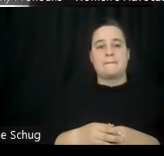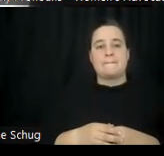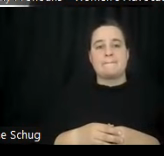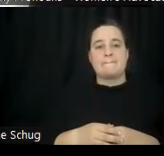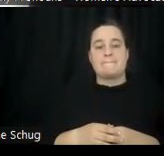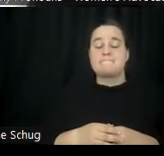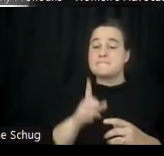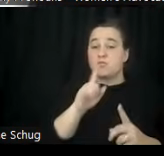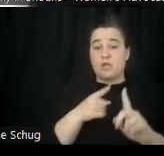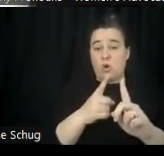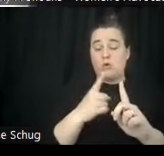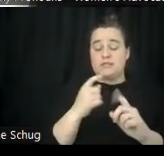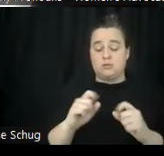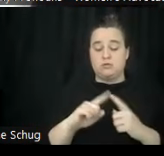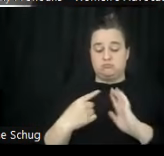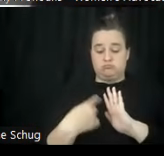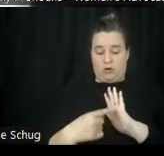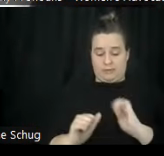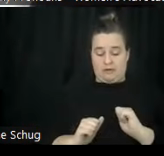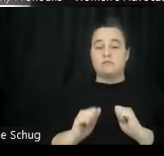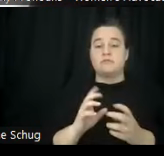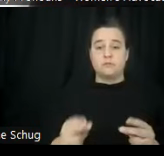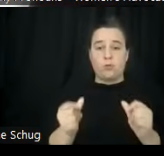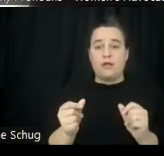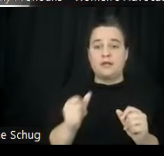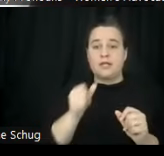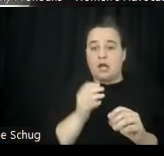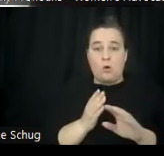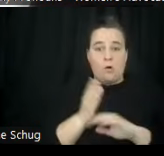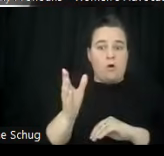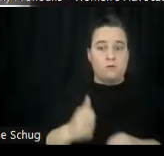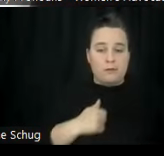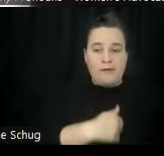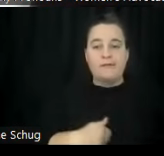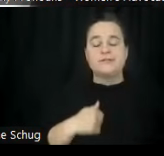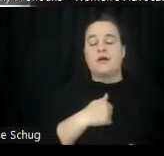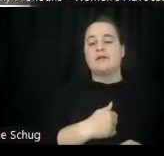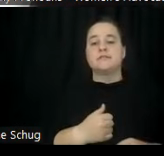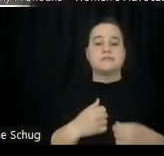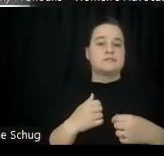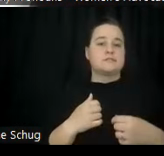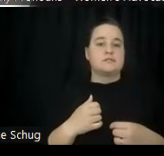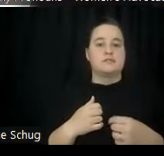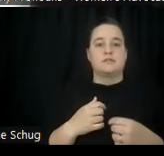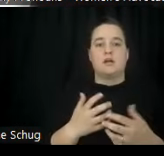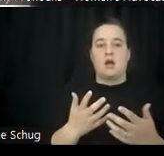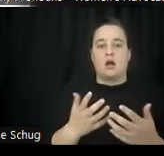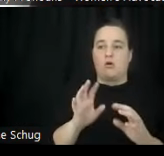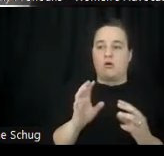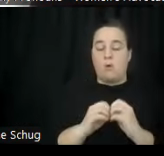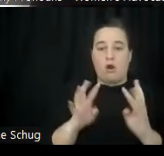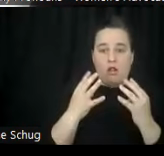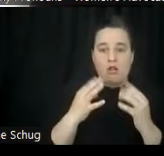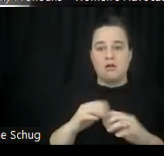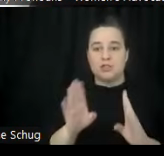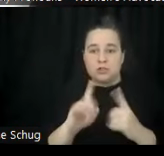able to correct yourself, not overtly kind of apologize and make it draw more attention to them or make it about you